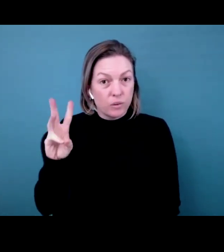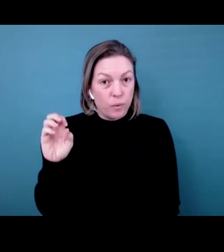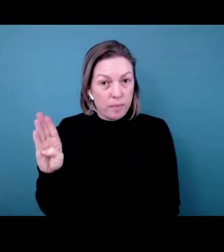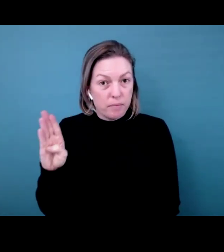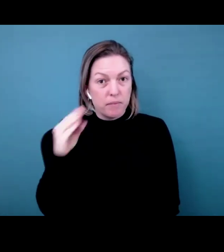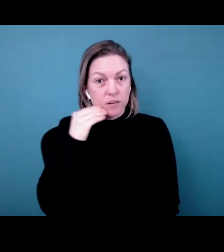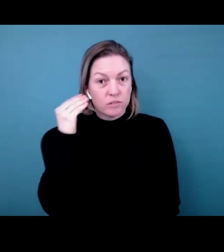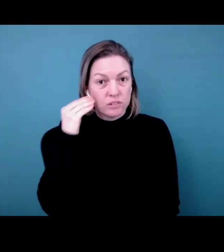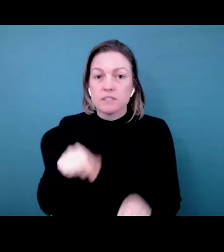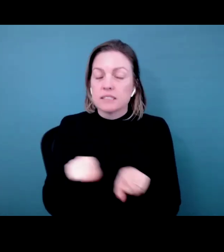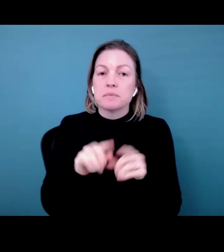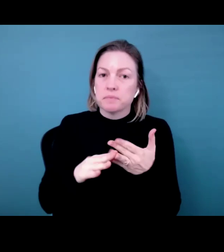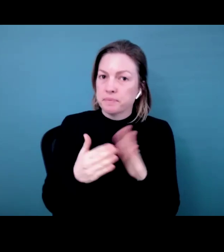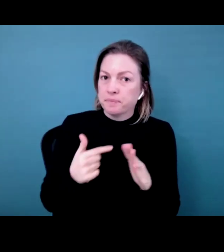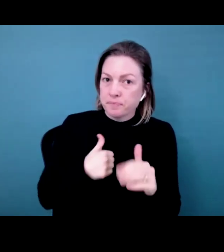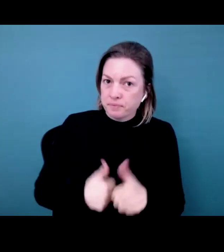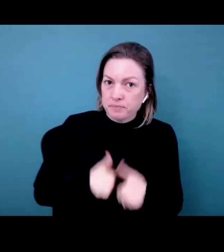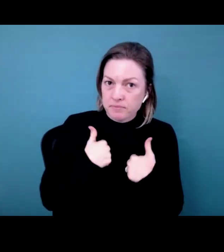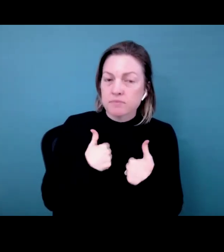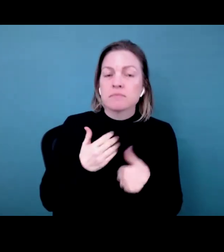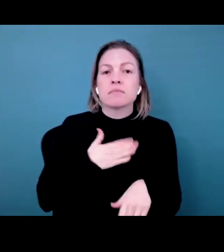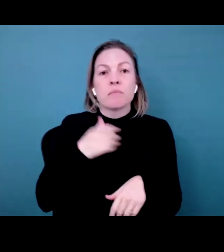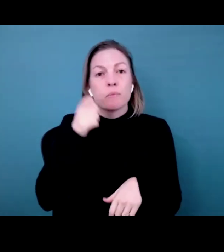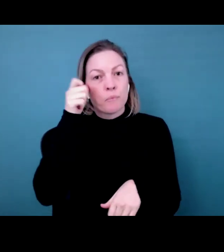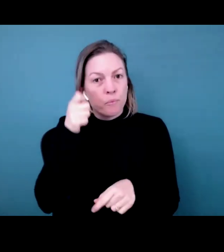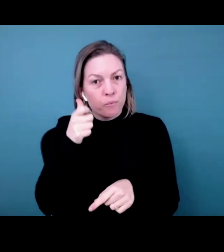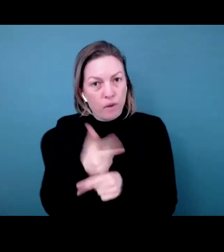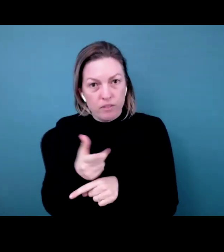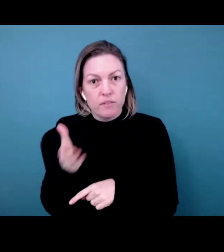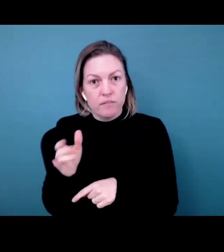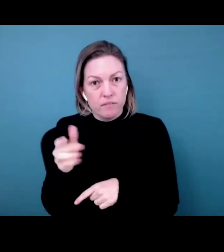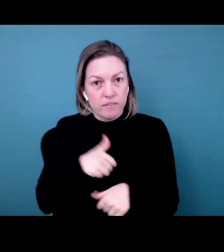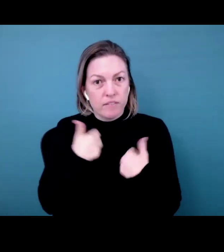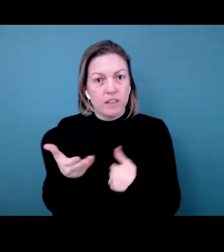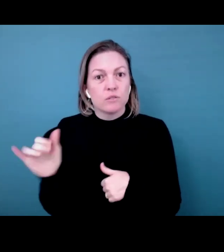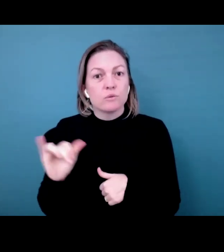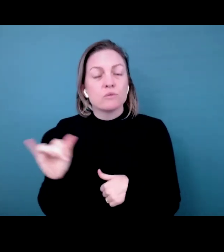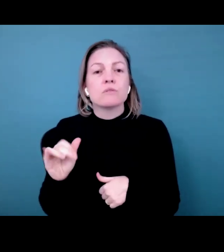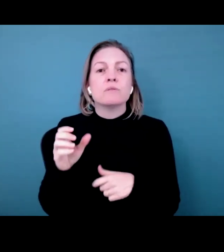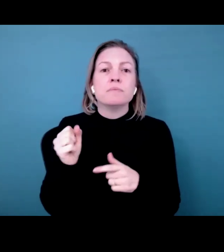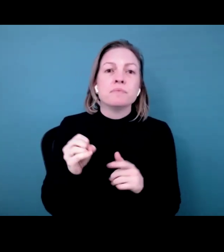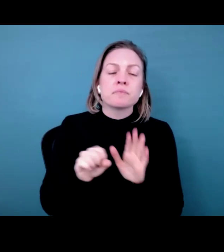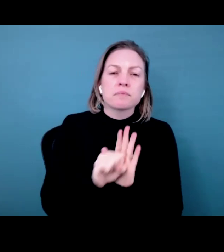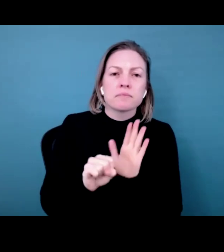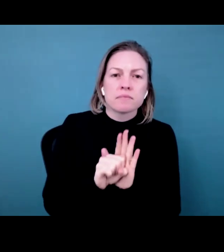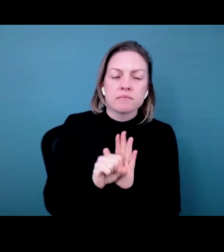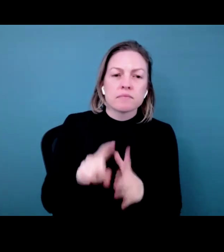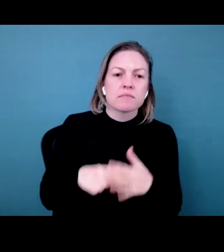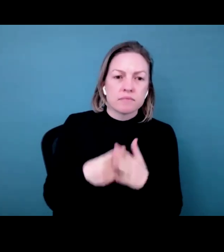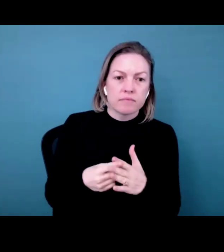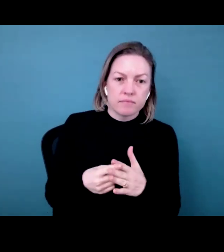same city that I live in, same city that my brother lives in. And of course, the symptoms began. We